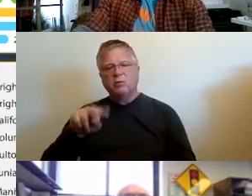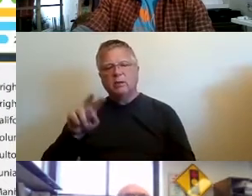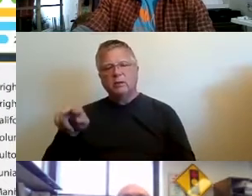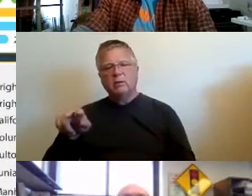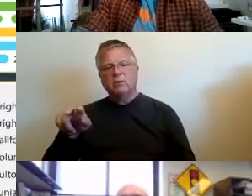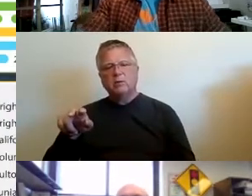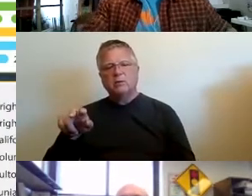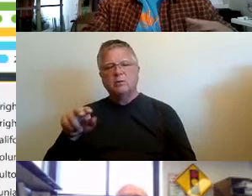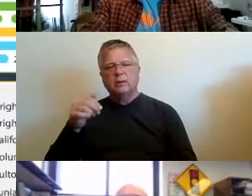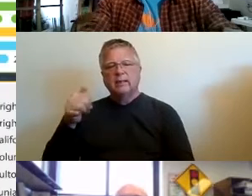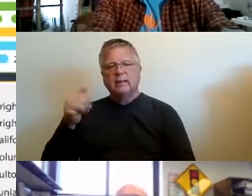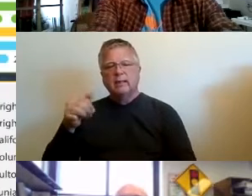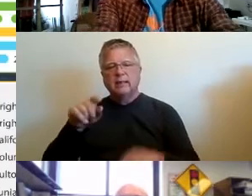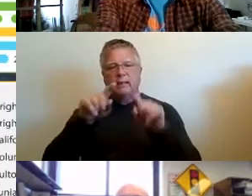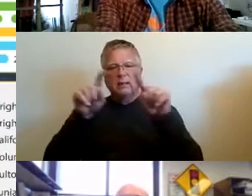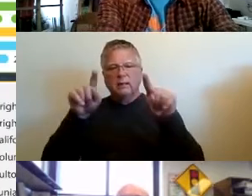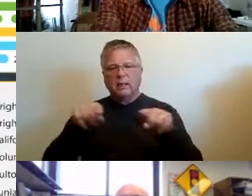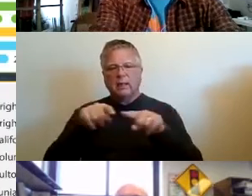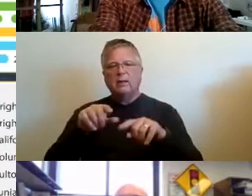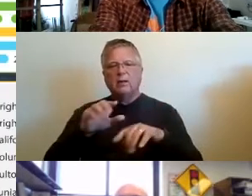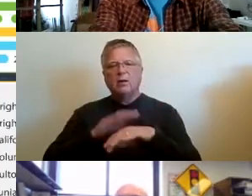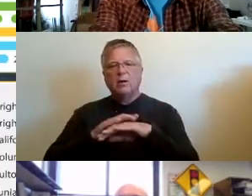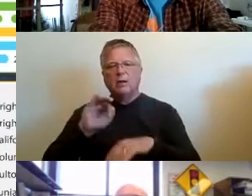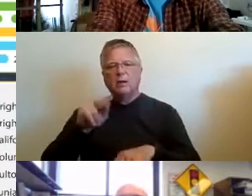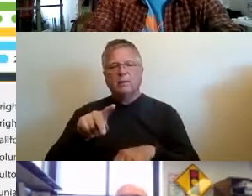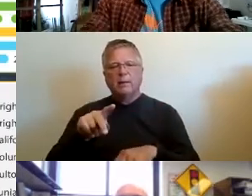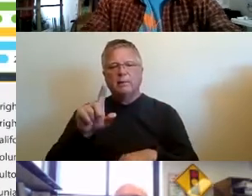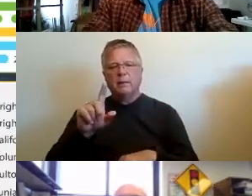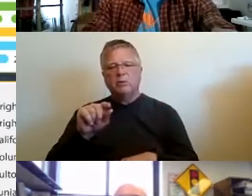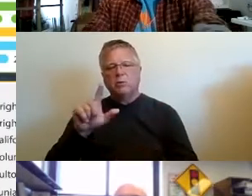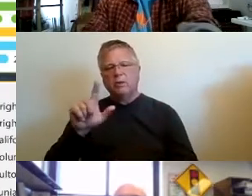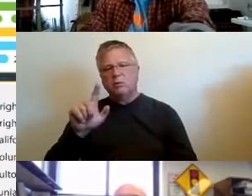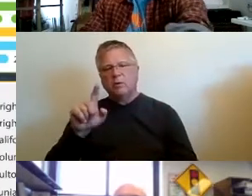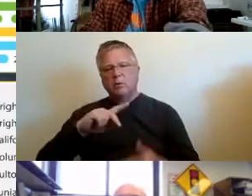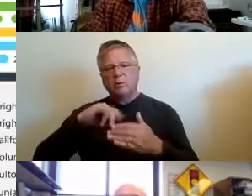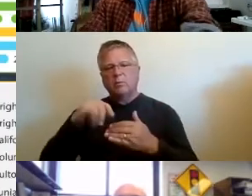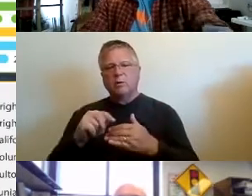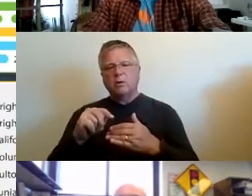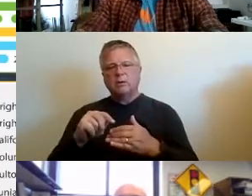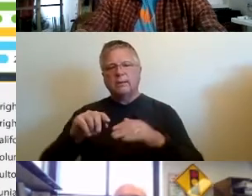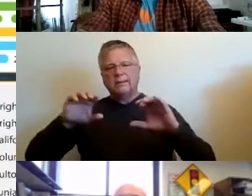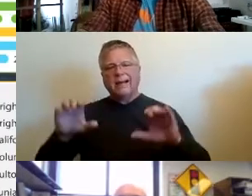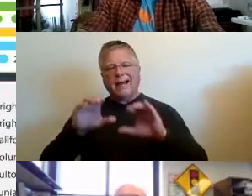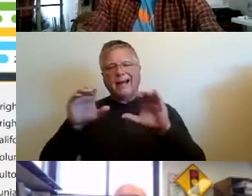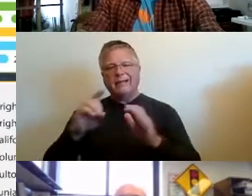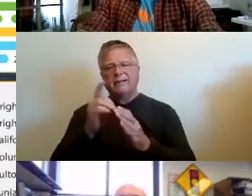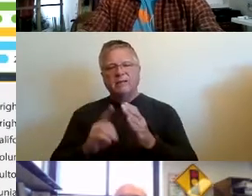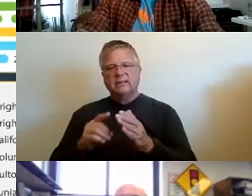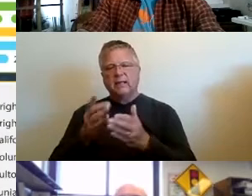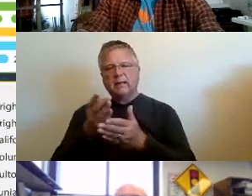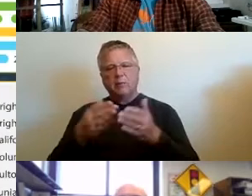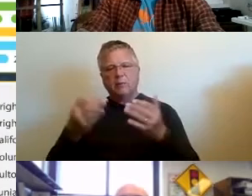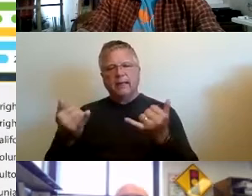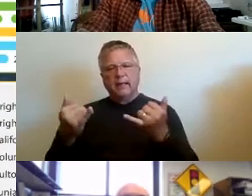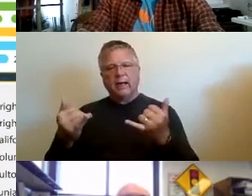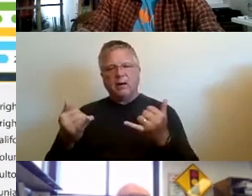The yellow one that you are seeing in the map, these are the 2021 projects that are in the active design phase. Like Nick